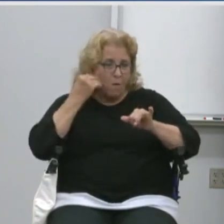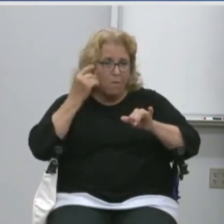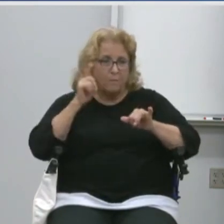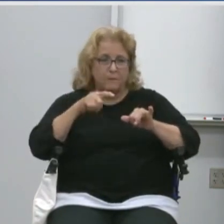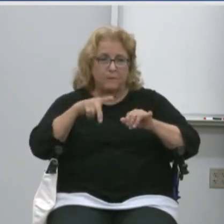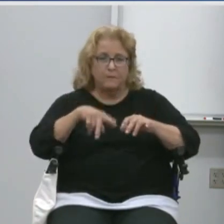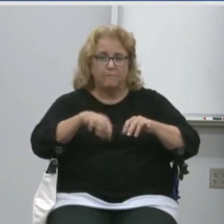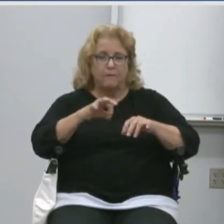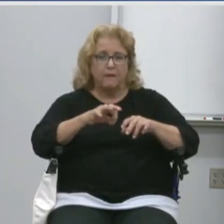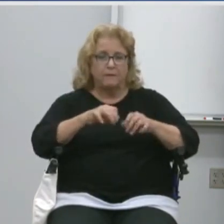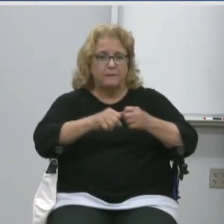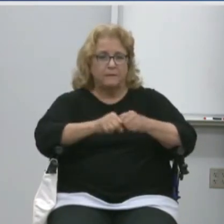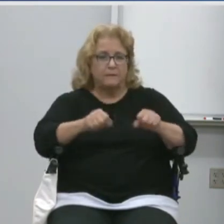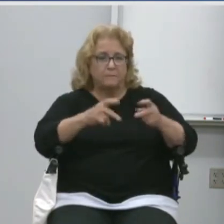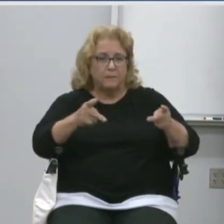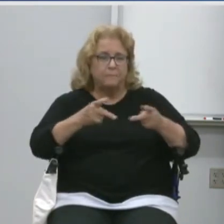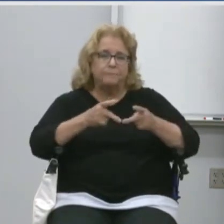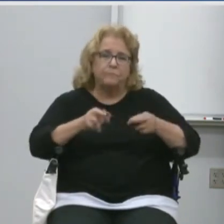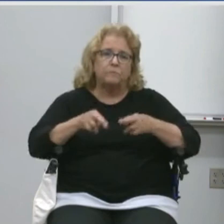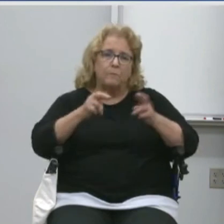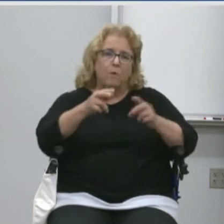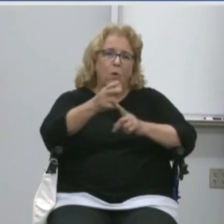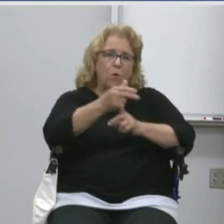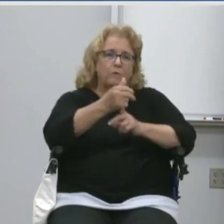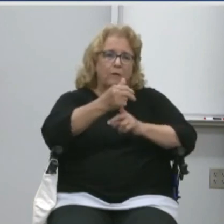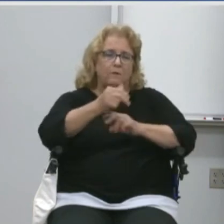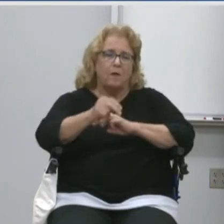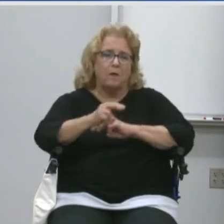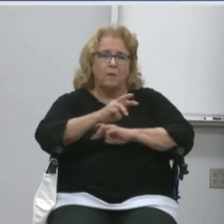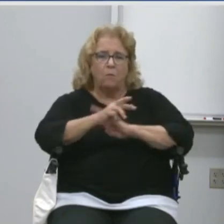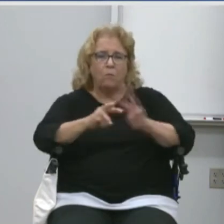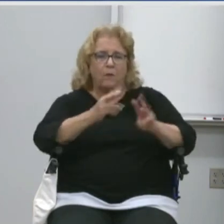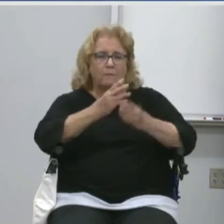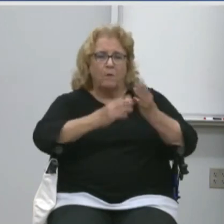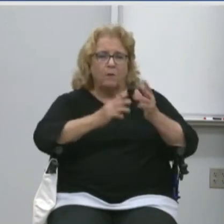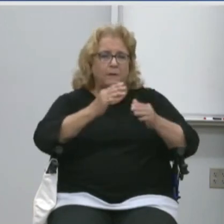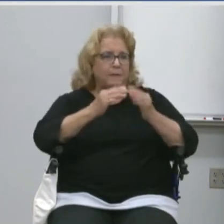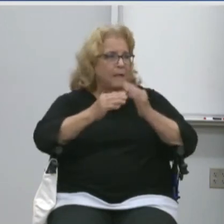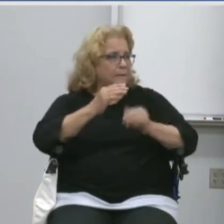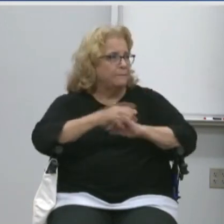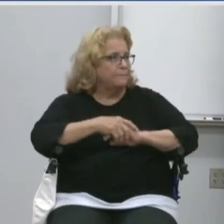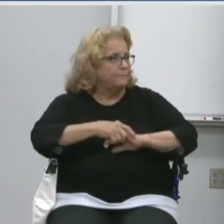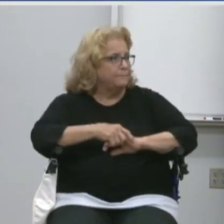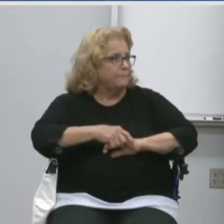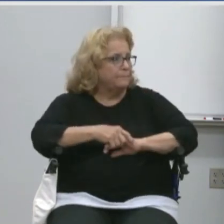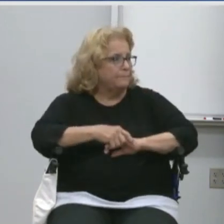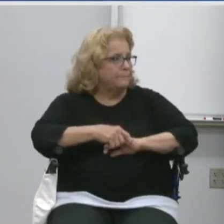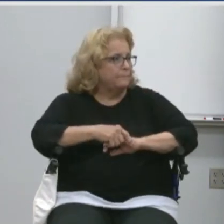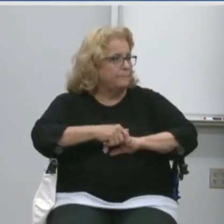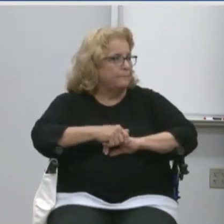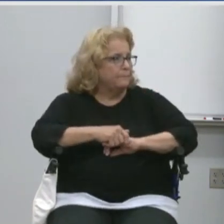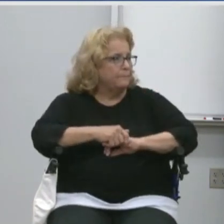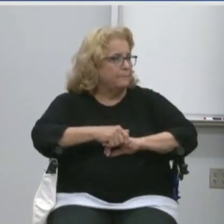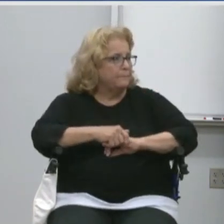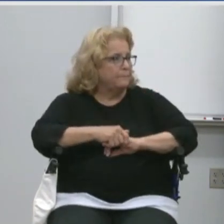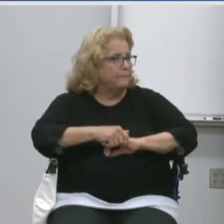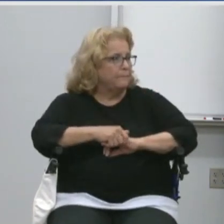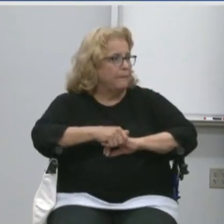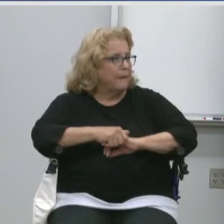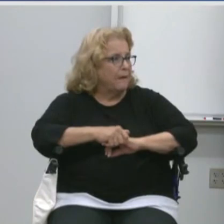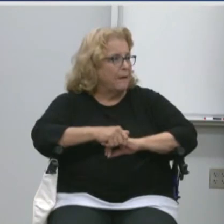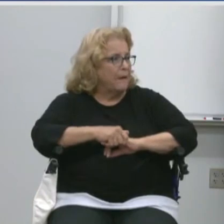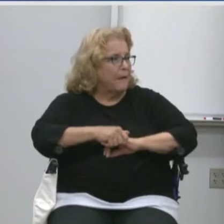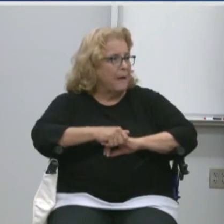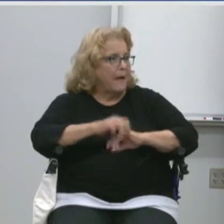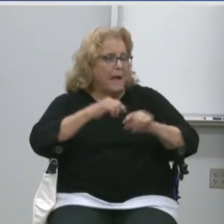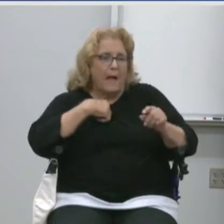isolate somewhere safe. Recommendation would be a hotel room on the west side of town. Okay, and just because I don't know this,